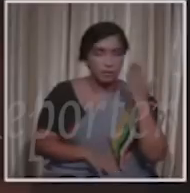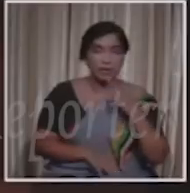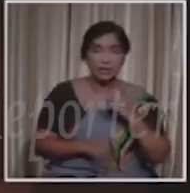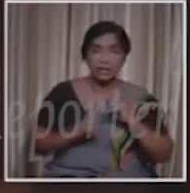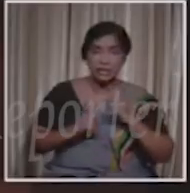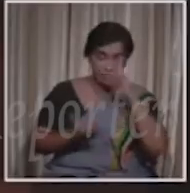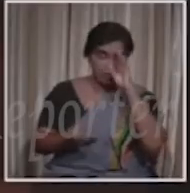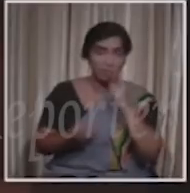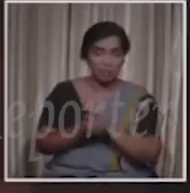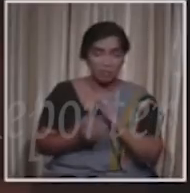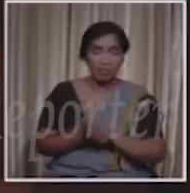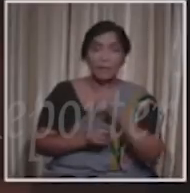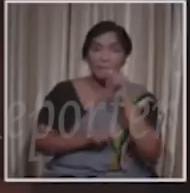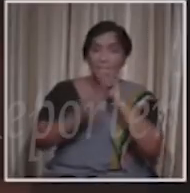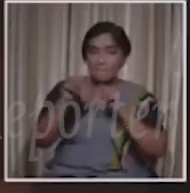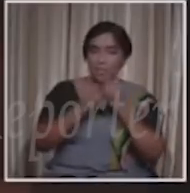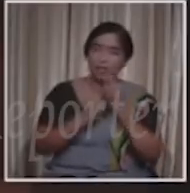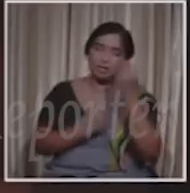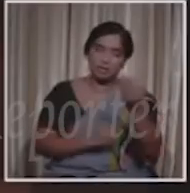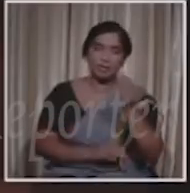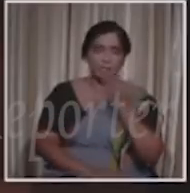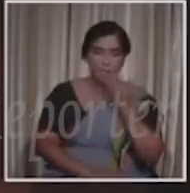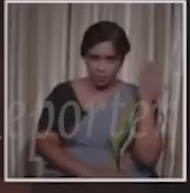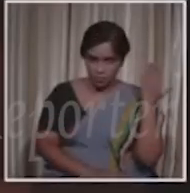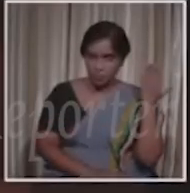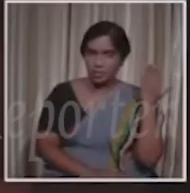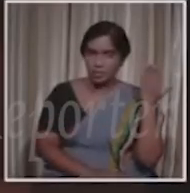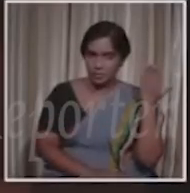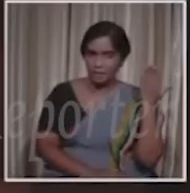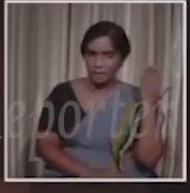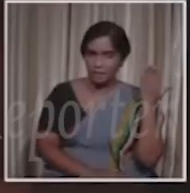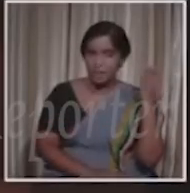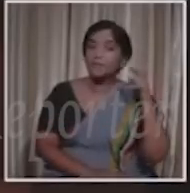to provide life saving hospital equipment right so we will do